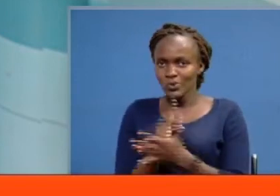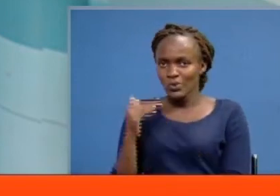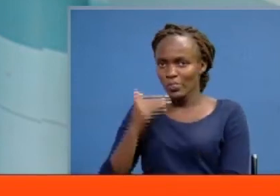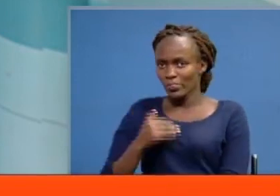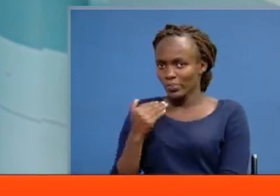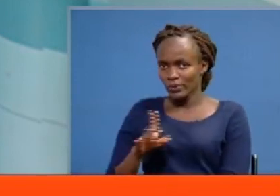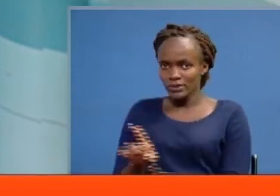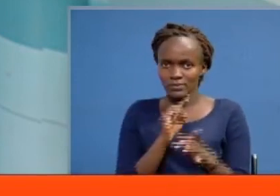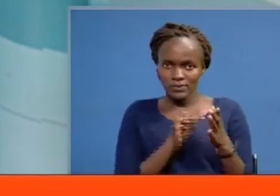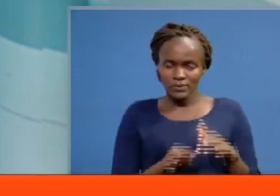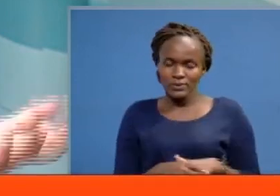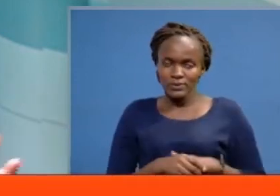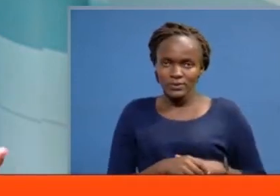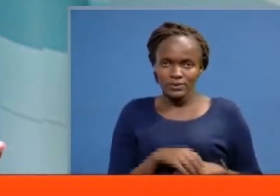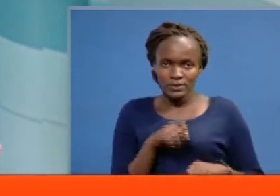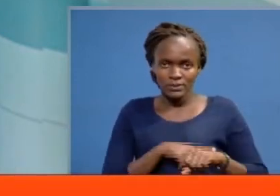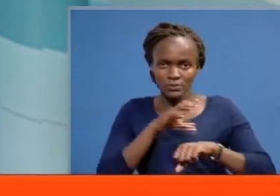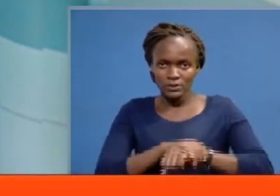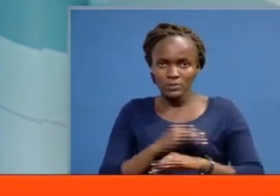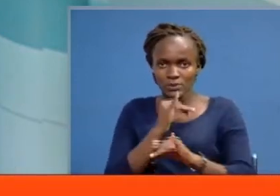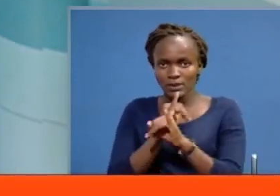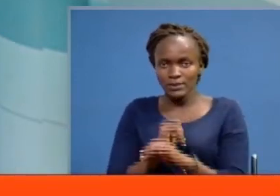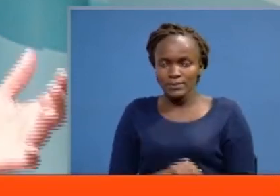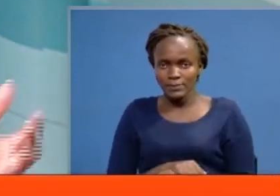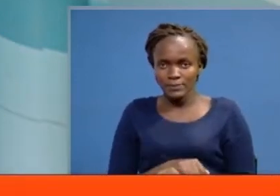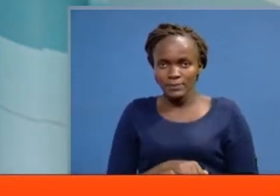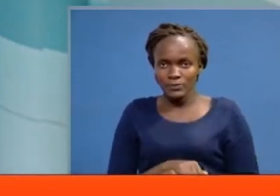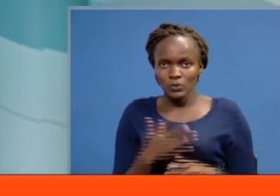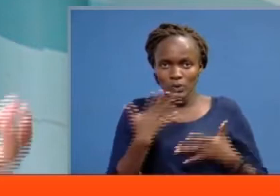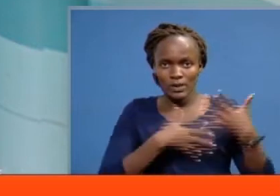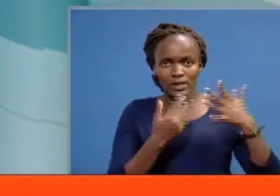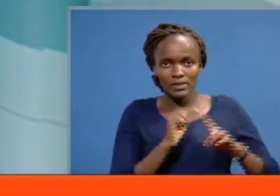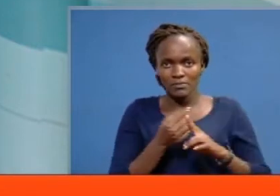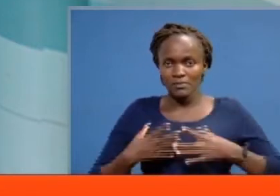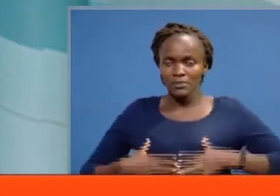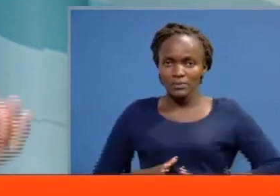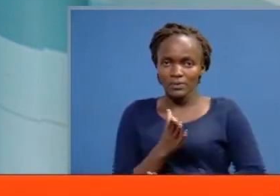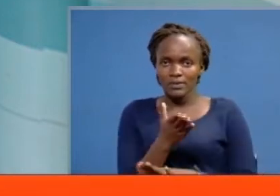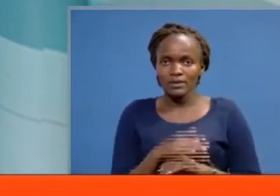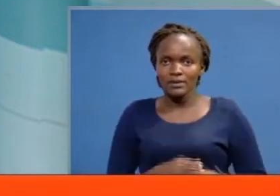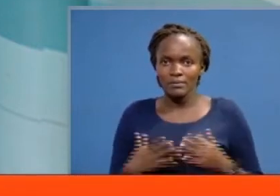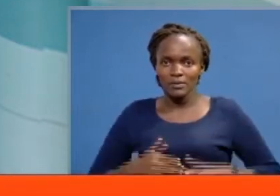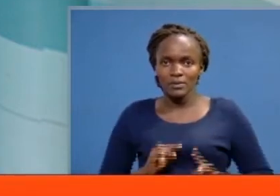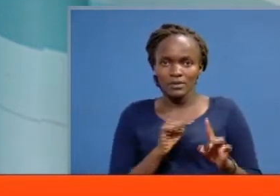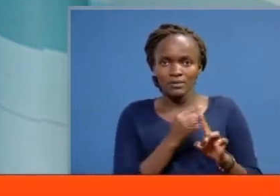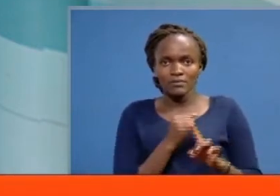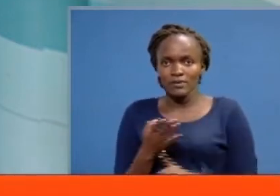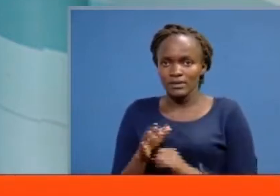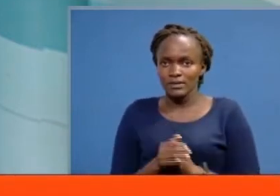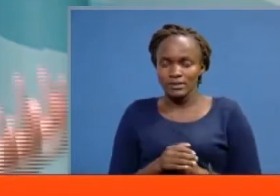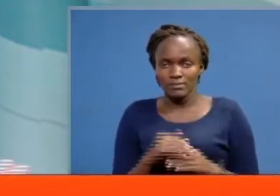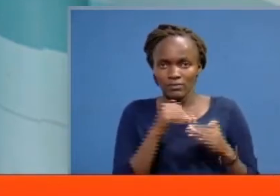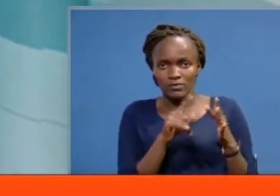even at the employment level, where you're interacting with different colleagues, people are different. Before